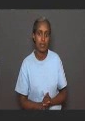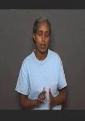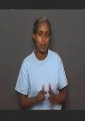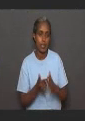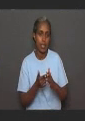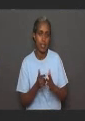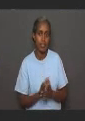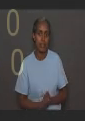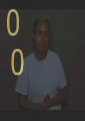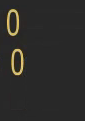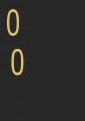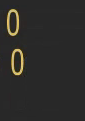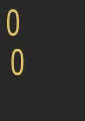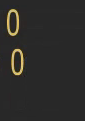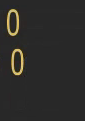Begin.